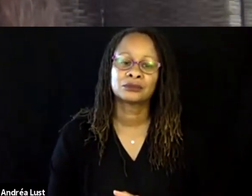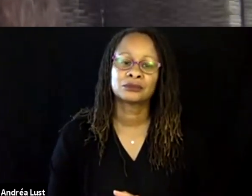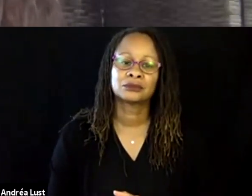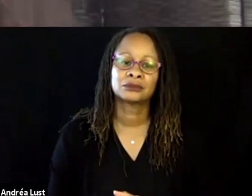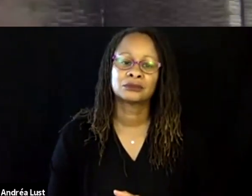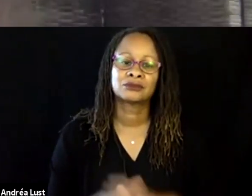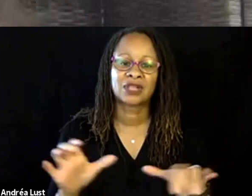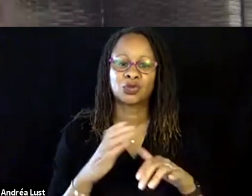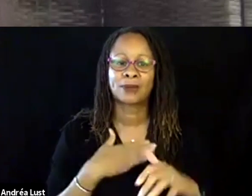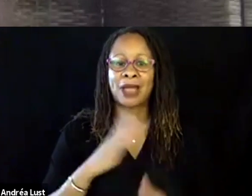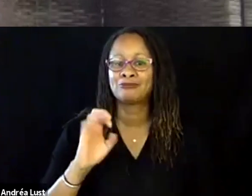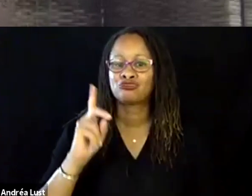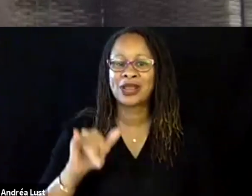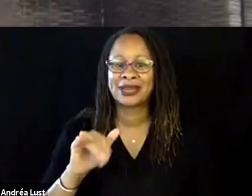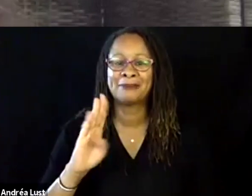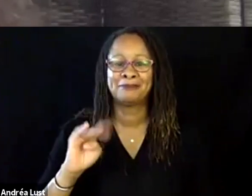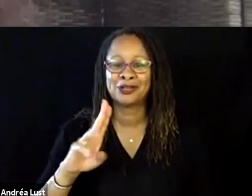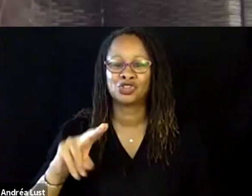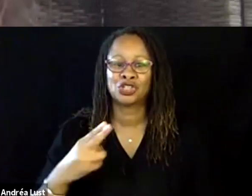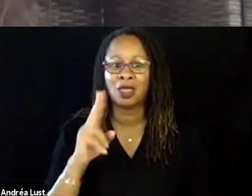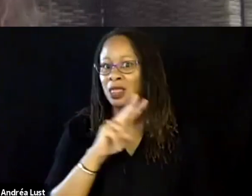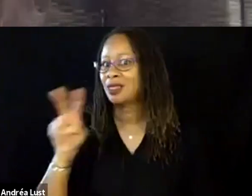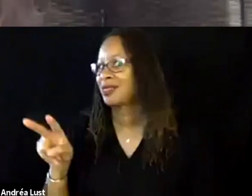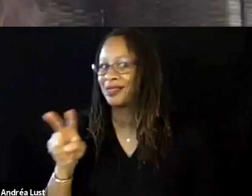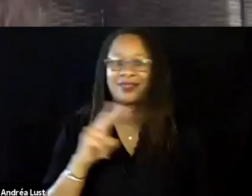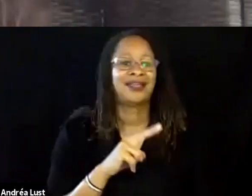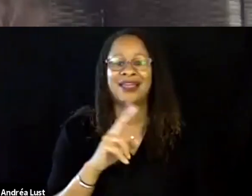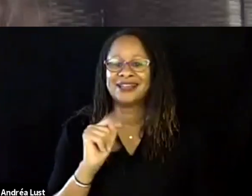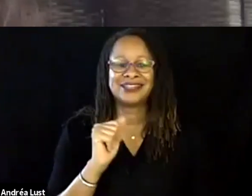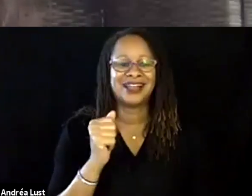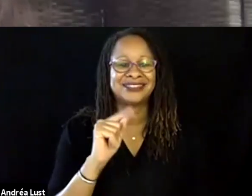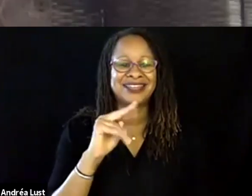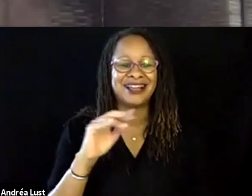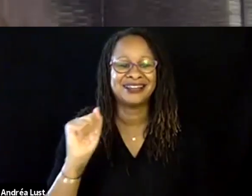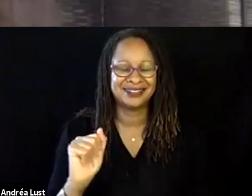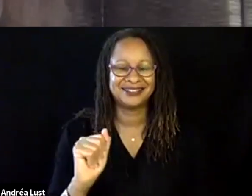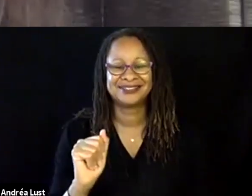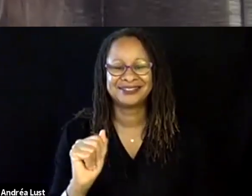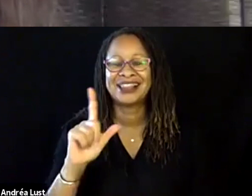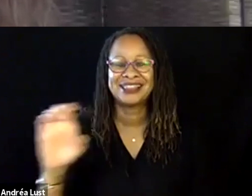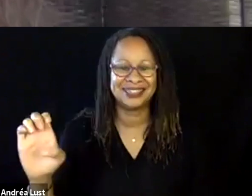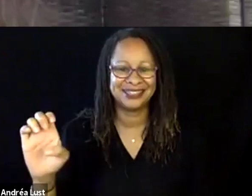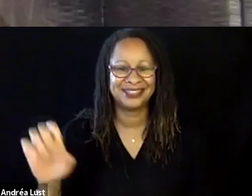my Brady Bunch looking this way to Tatiana. And so building on what Todd said about